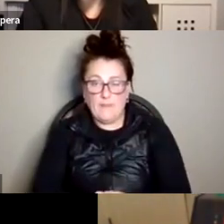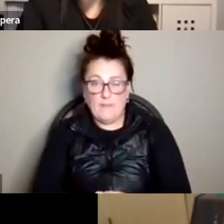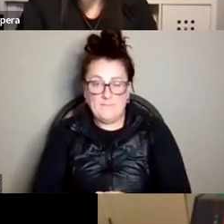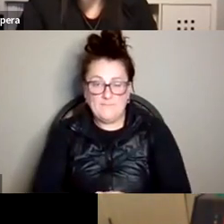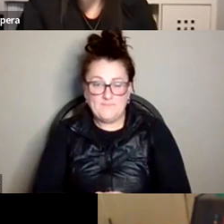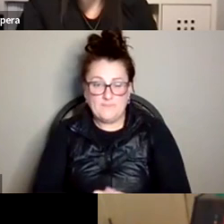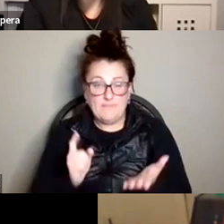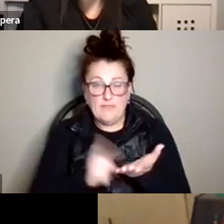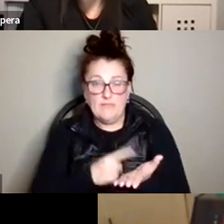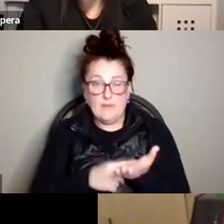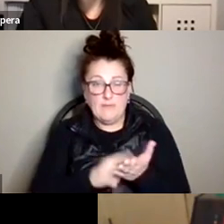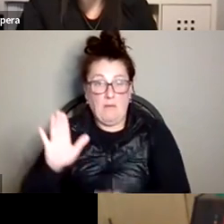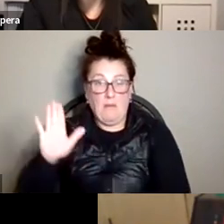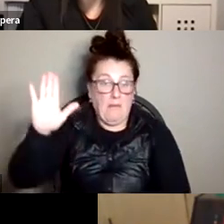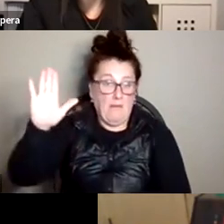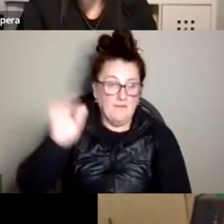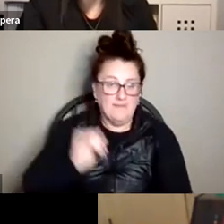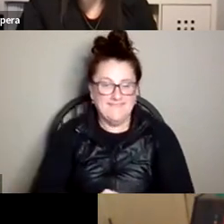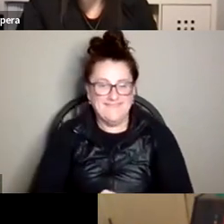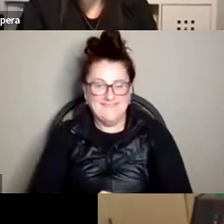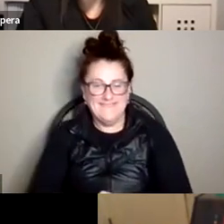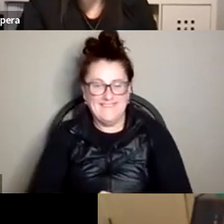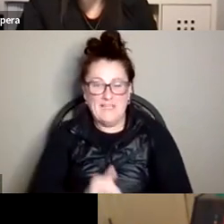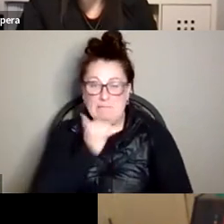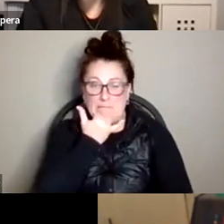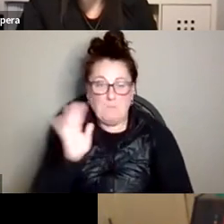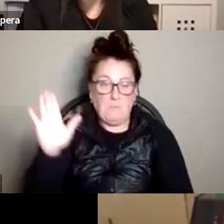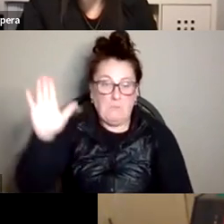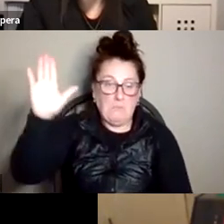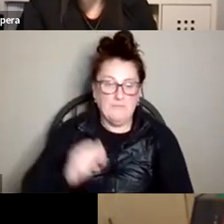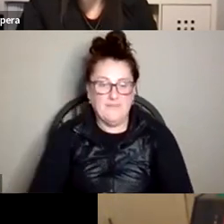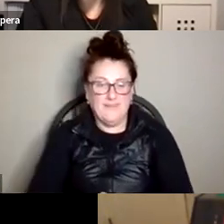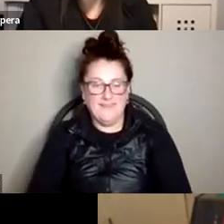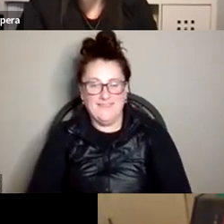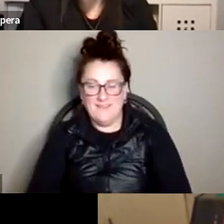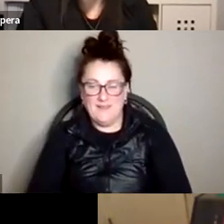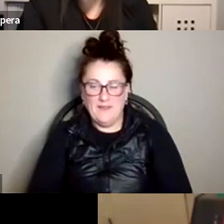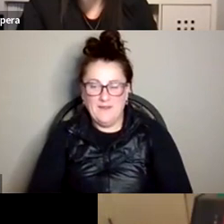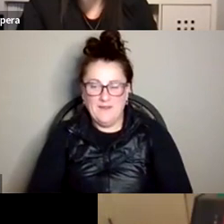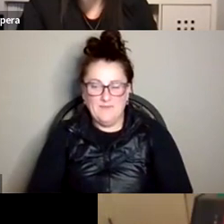I know sometimes hands get raised by accident. So